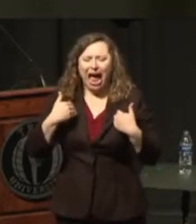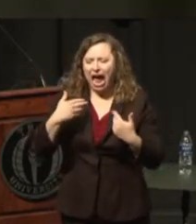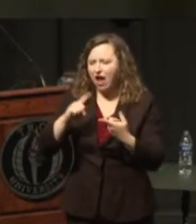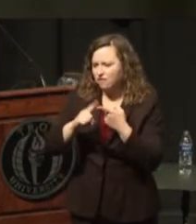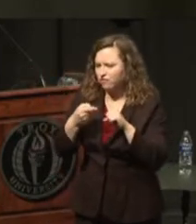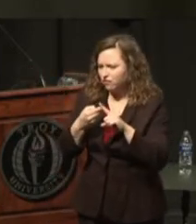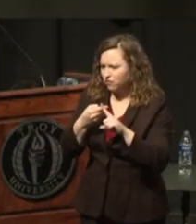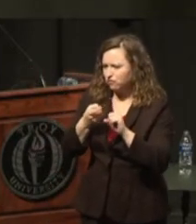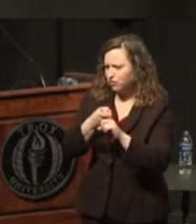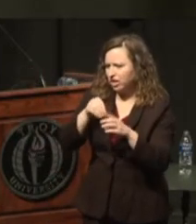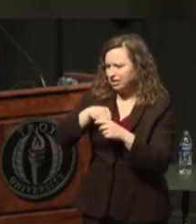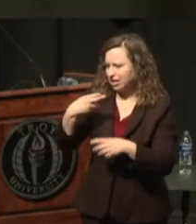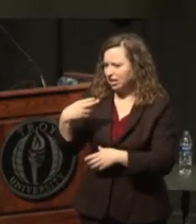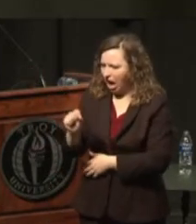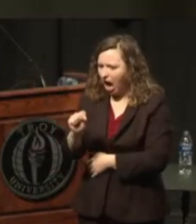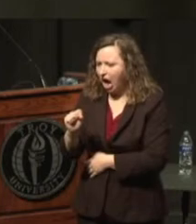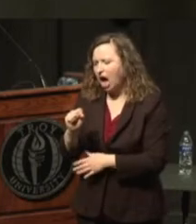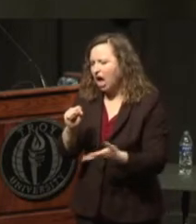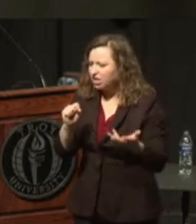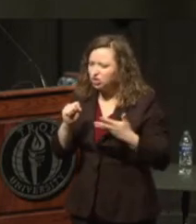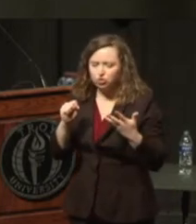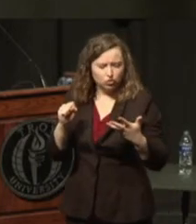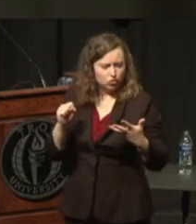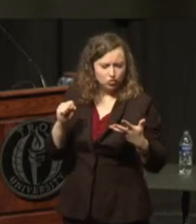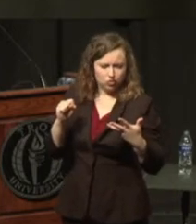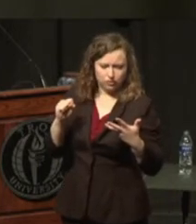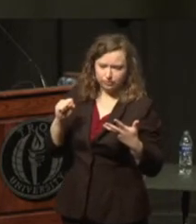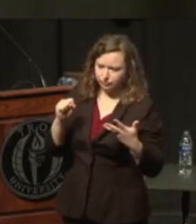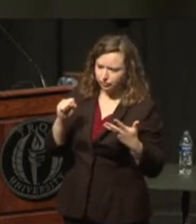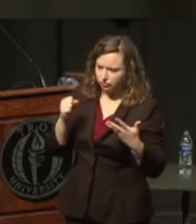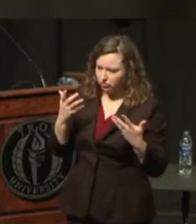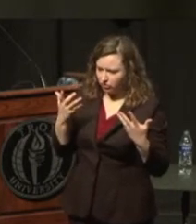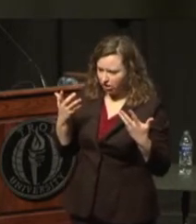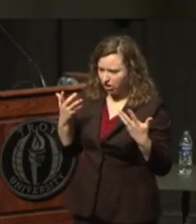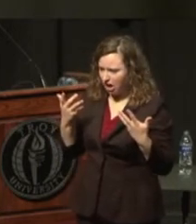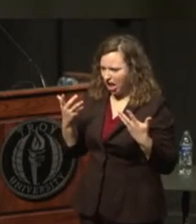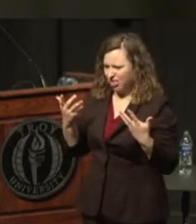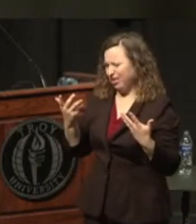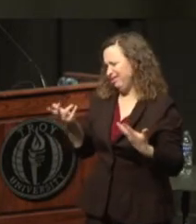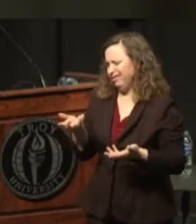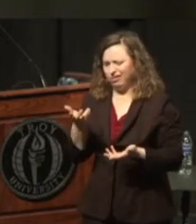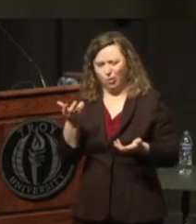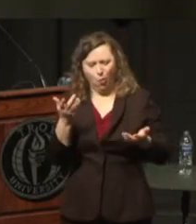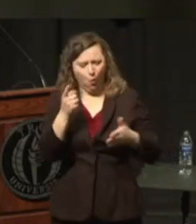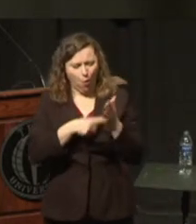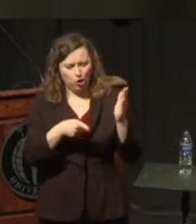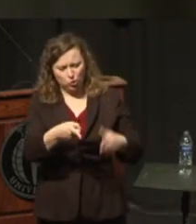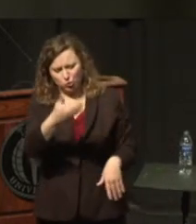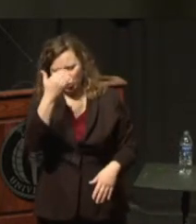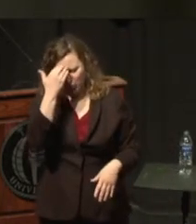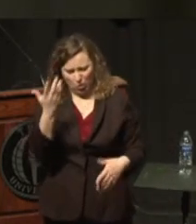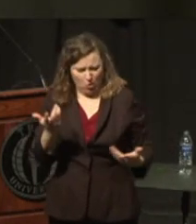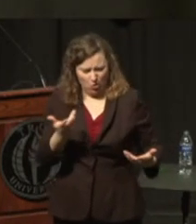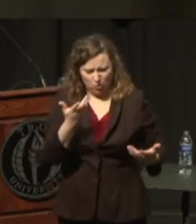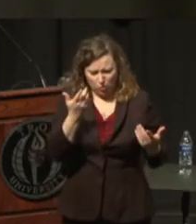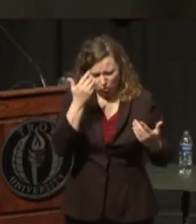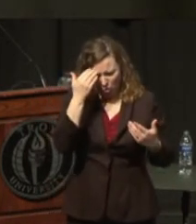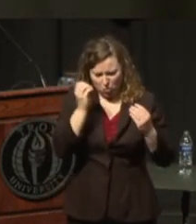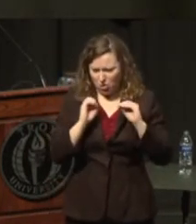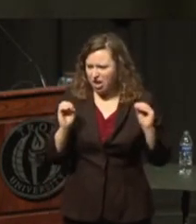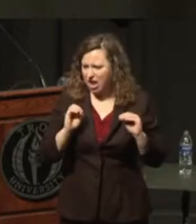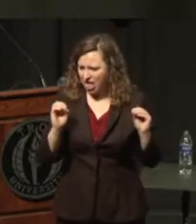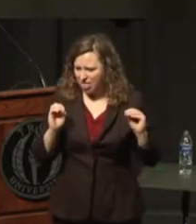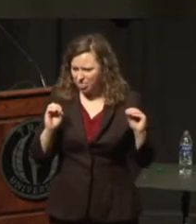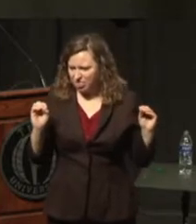Latin, right? I took Spanish. I thought it'd be easier. What do I know? I don't know what was easier or not, right?